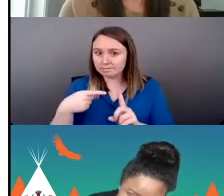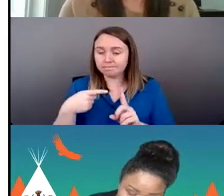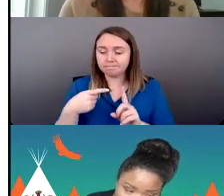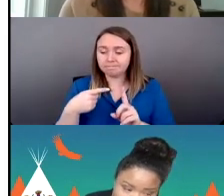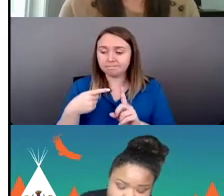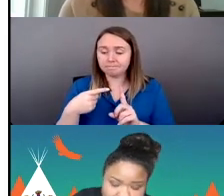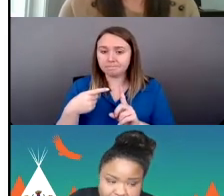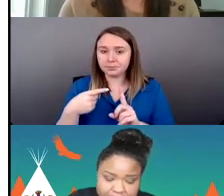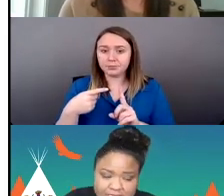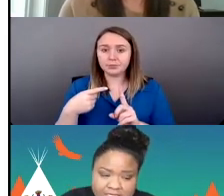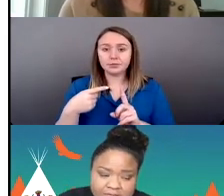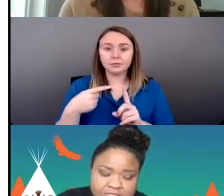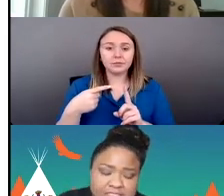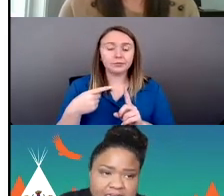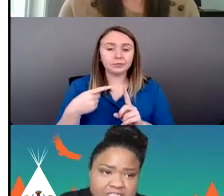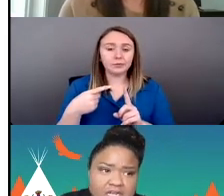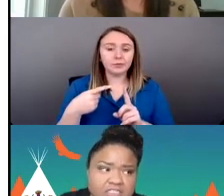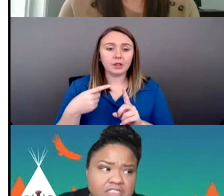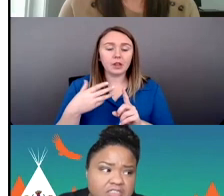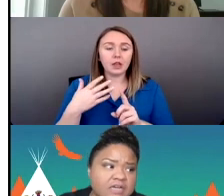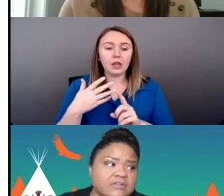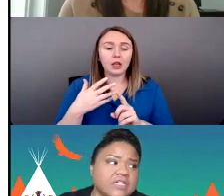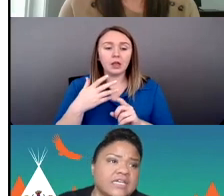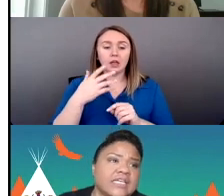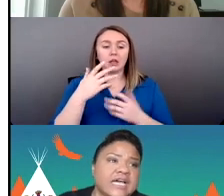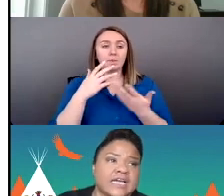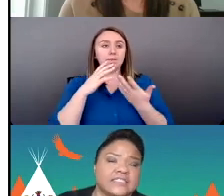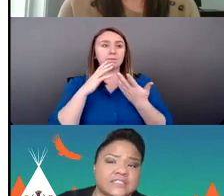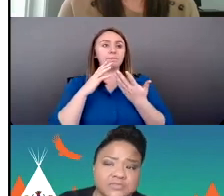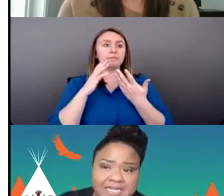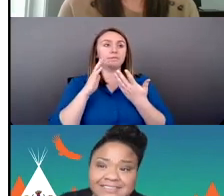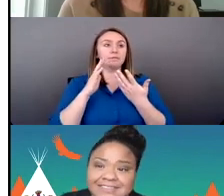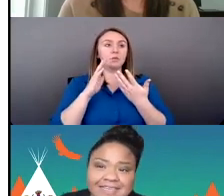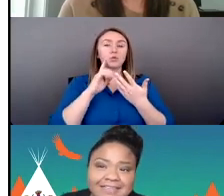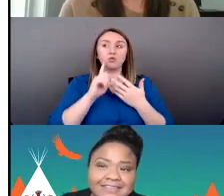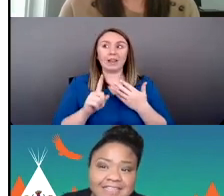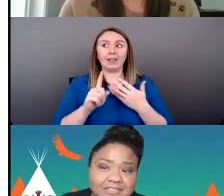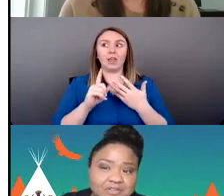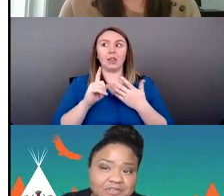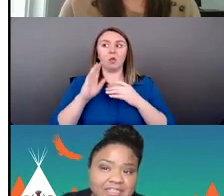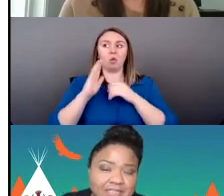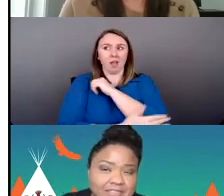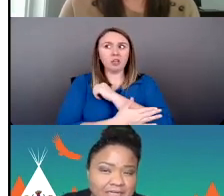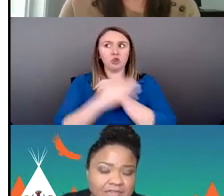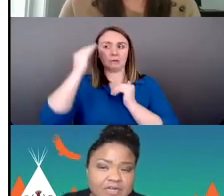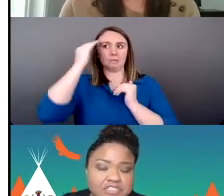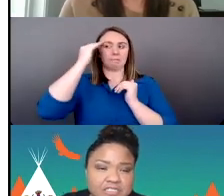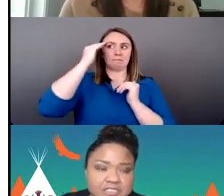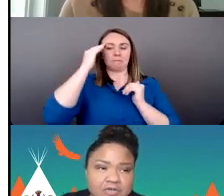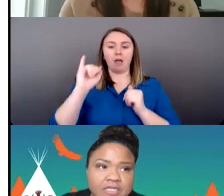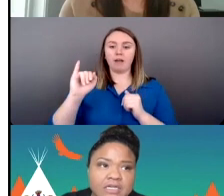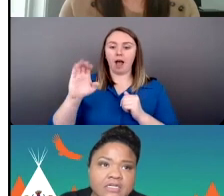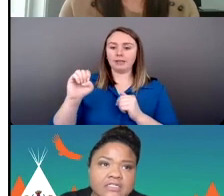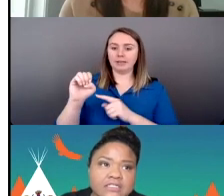and I think that this, because of the national consciousness around like ICE raids, and that sort of like, that's kind of the direction this